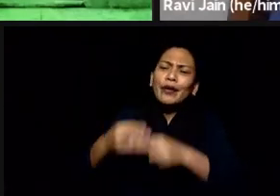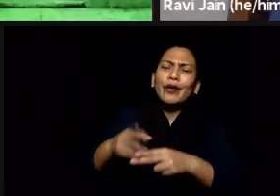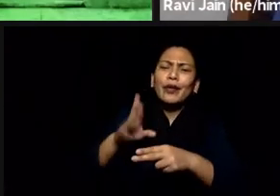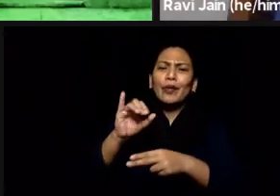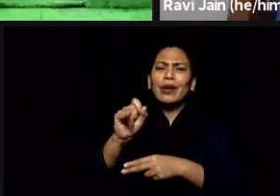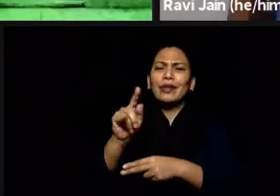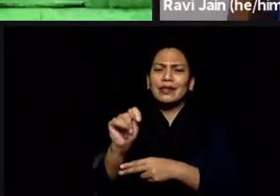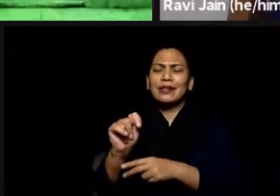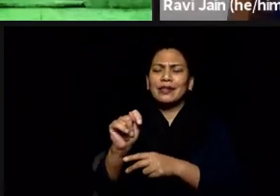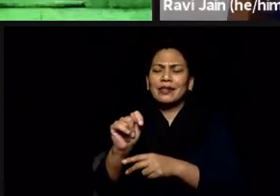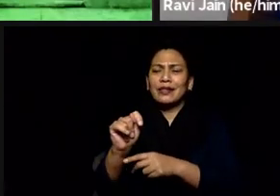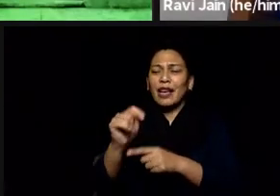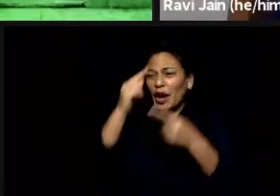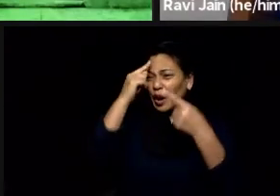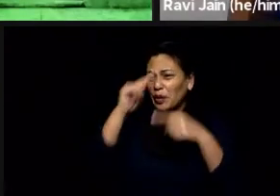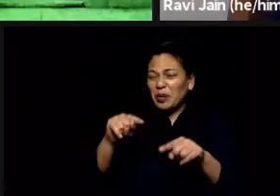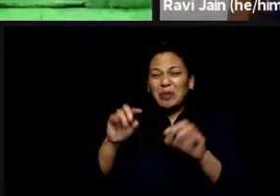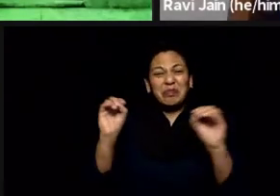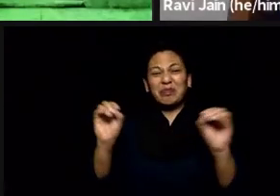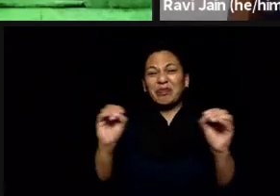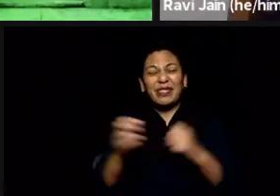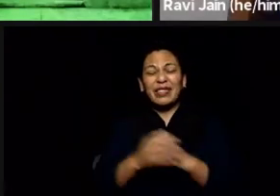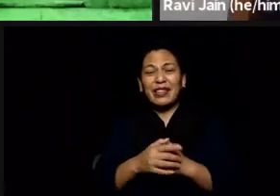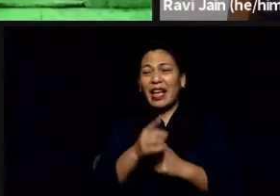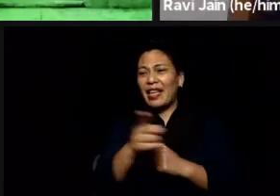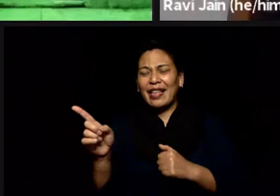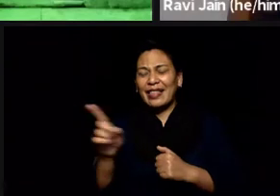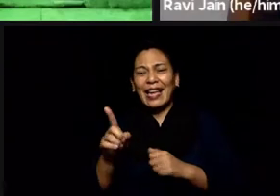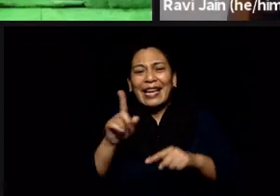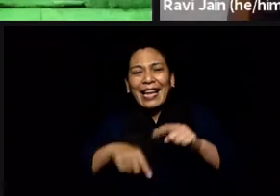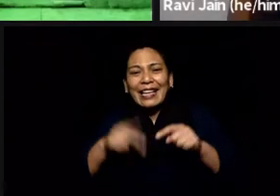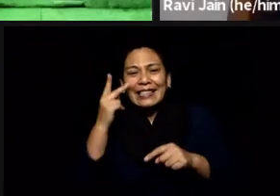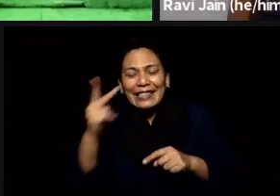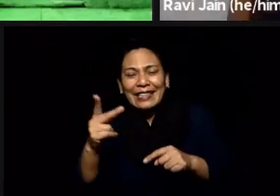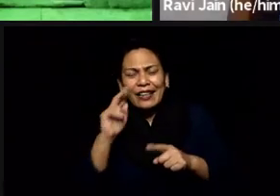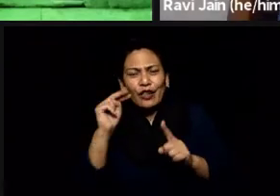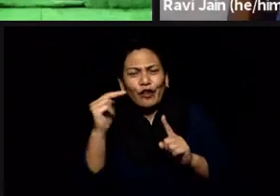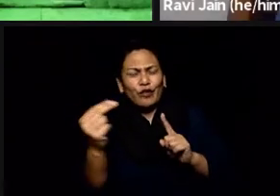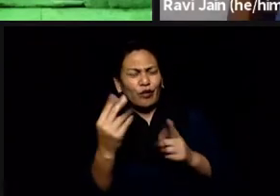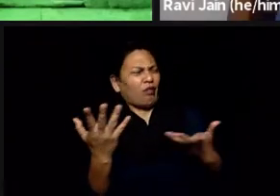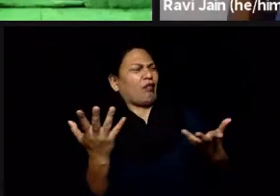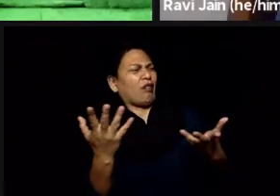We don't agree. They refuse to see this moment. So